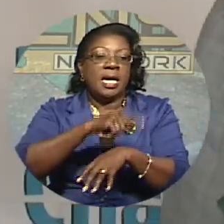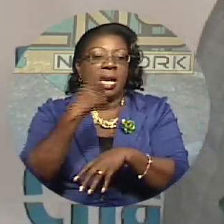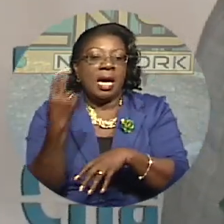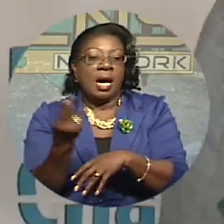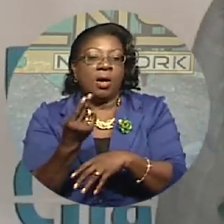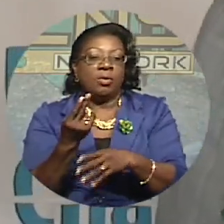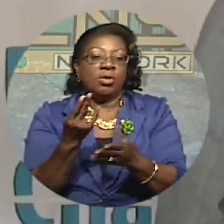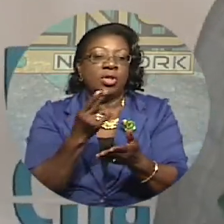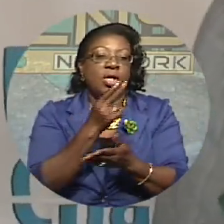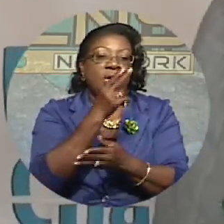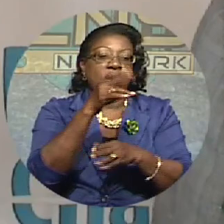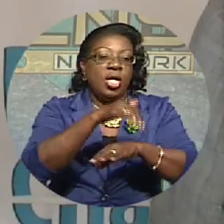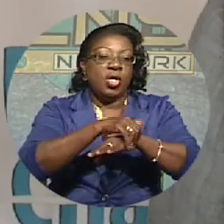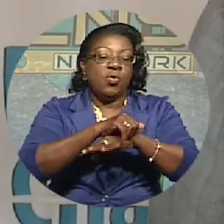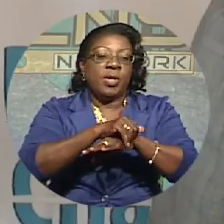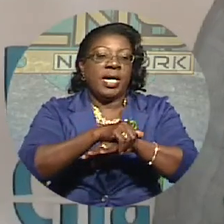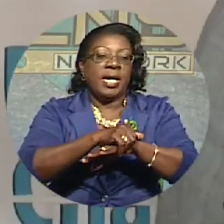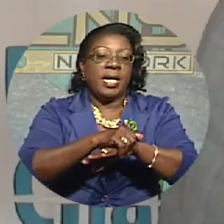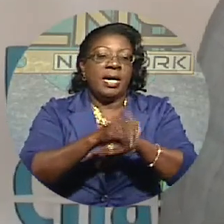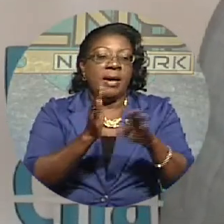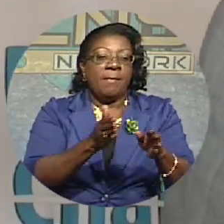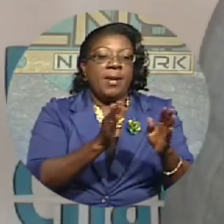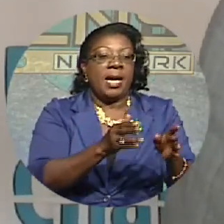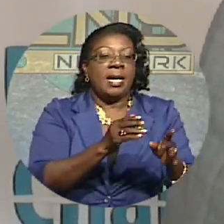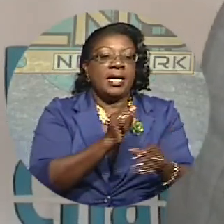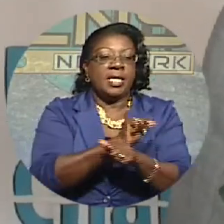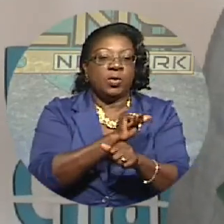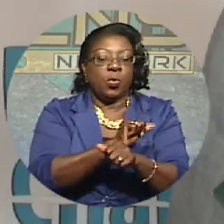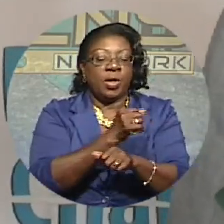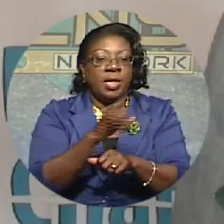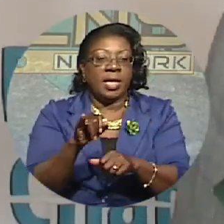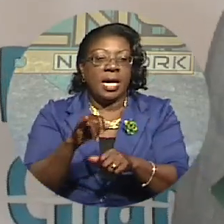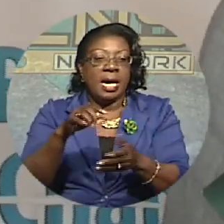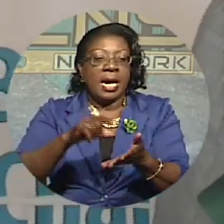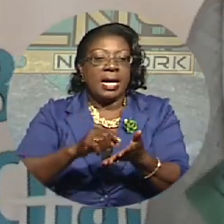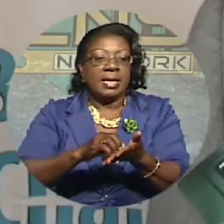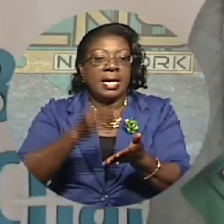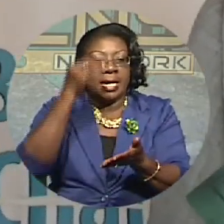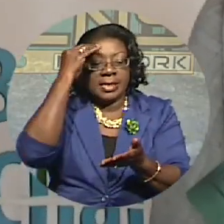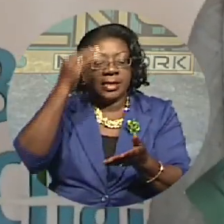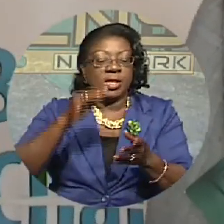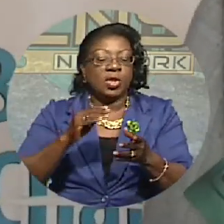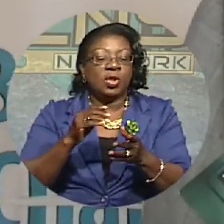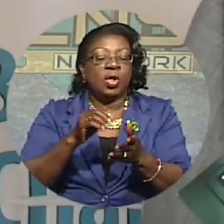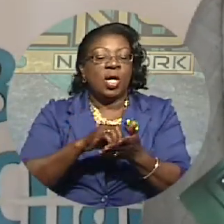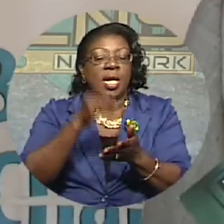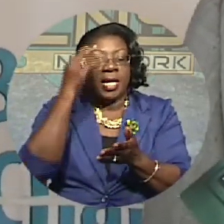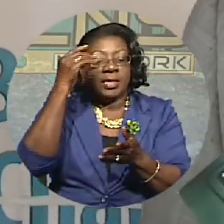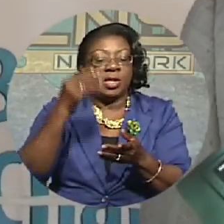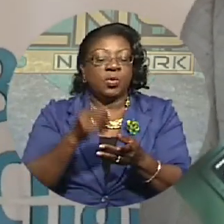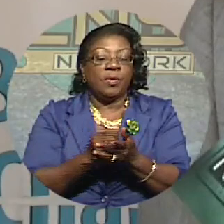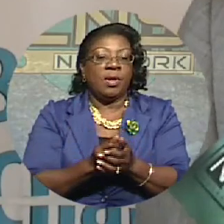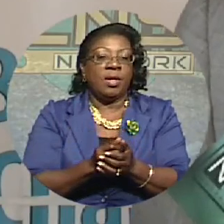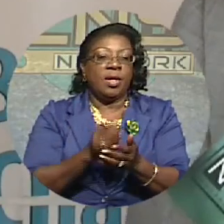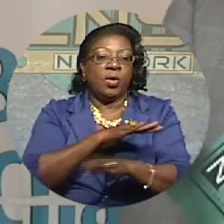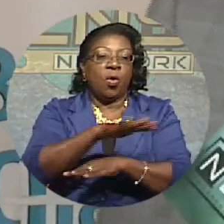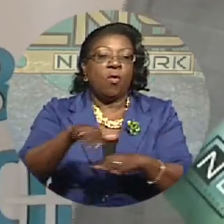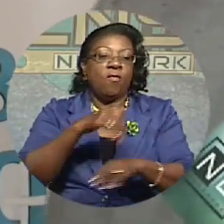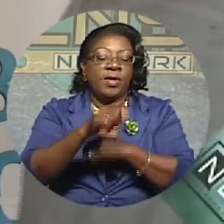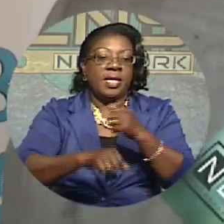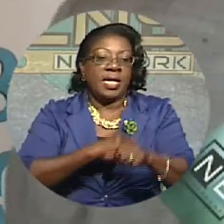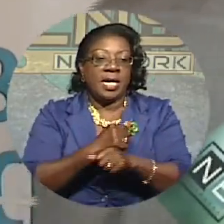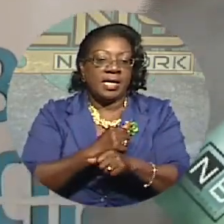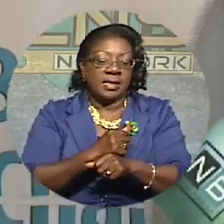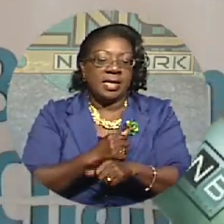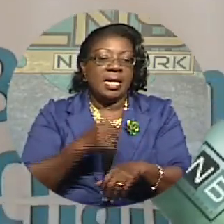UK strategy was implemented and the lessons we've learned along a 13-year journey which has enabled us to